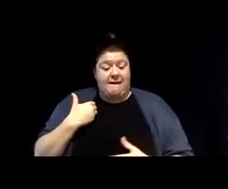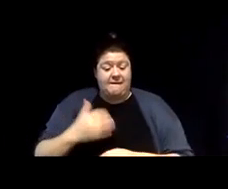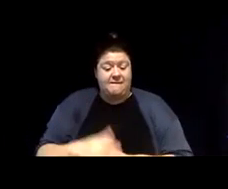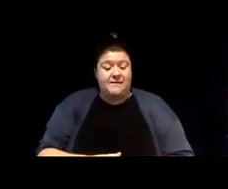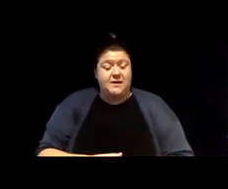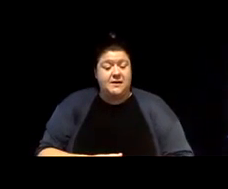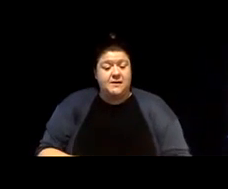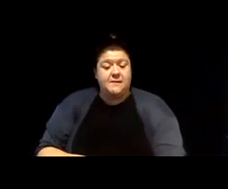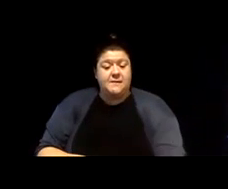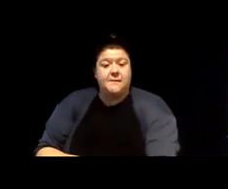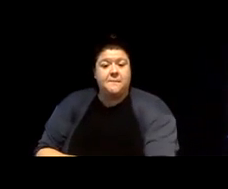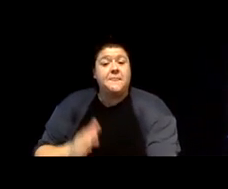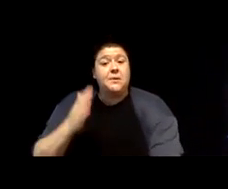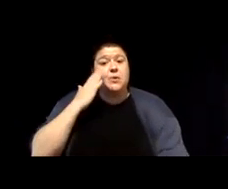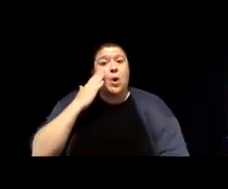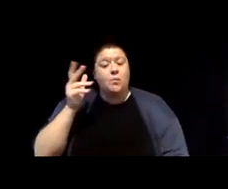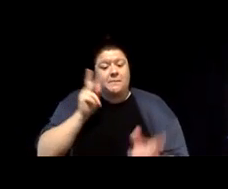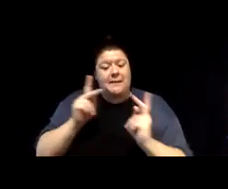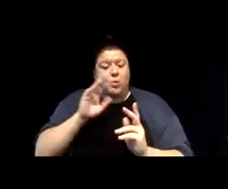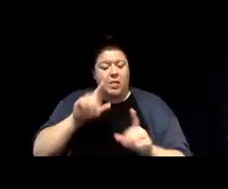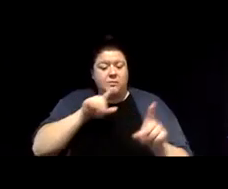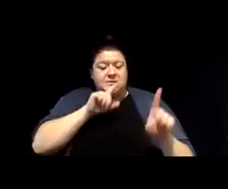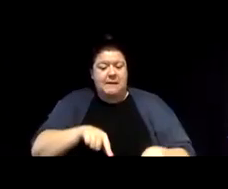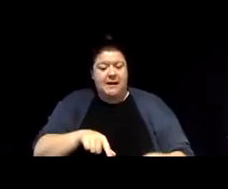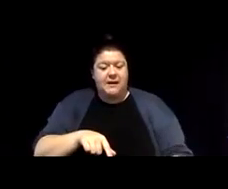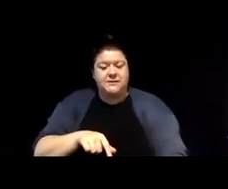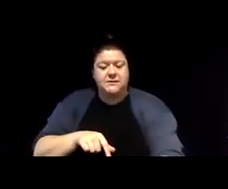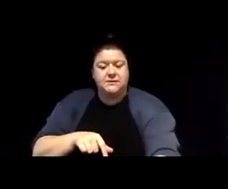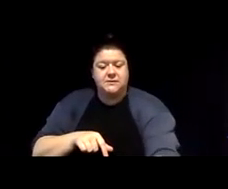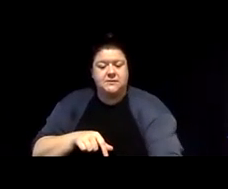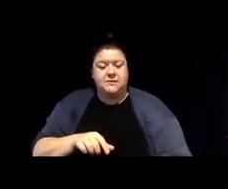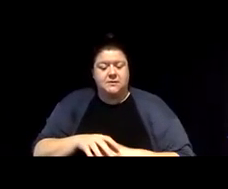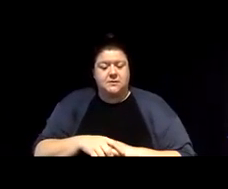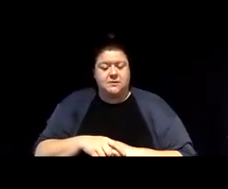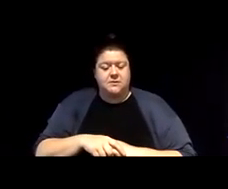So know that people are going to respond to you. They'll respond to you by the way